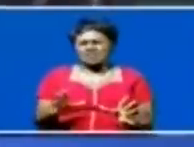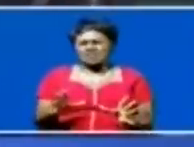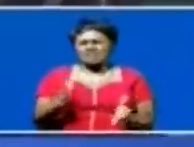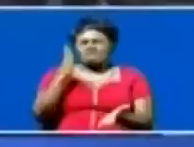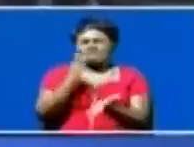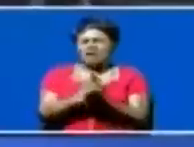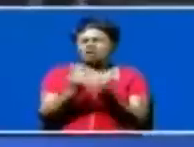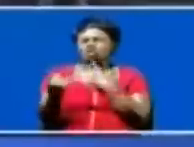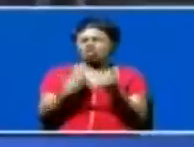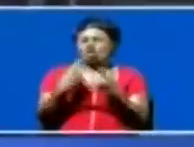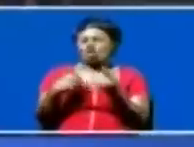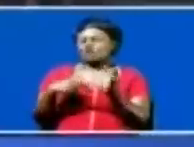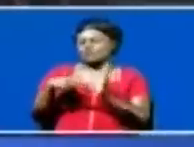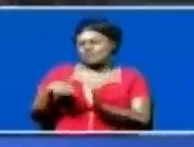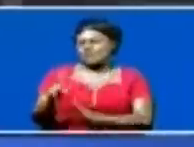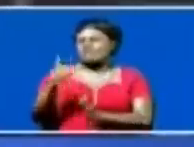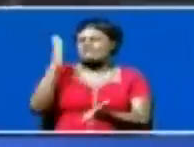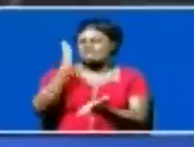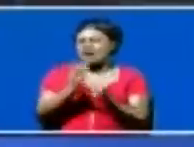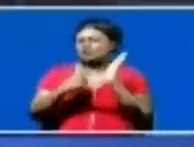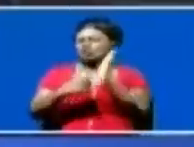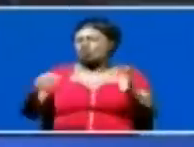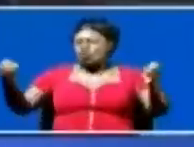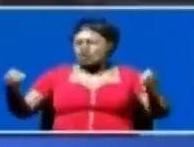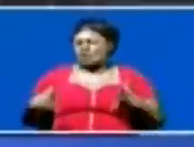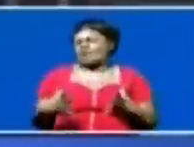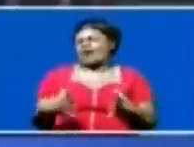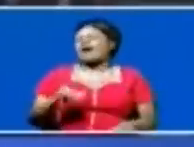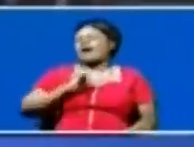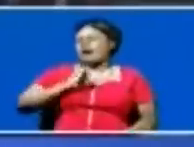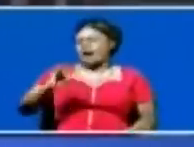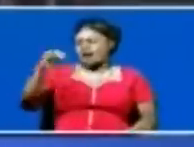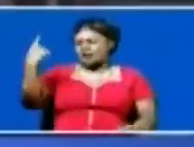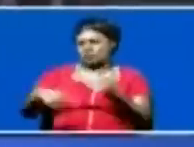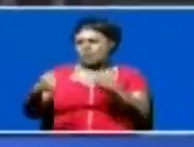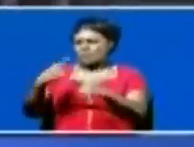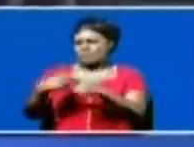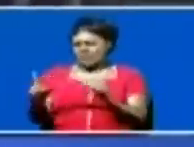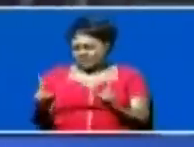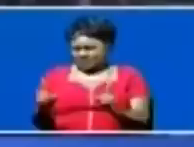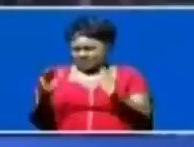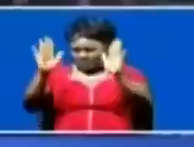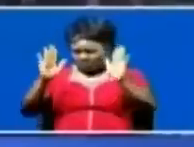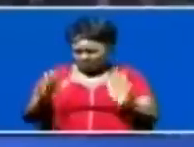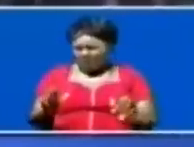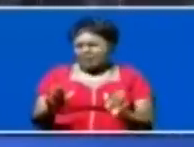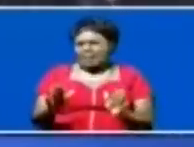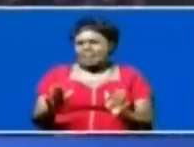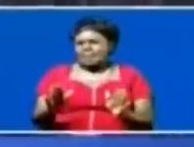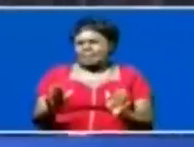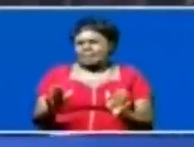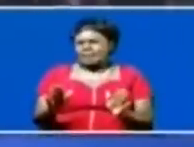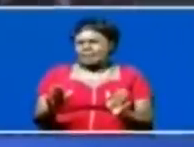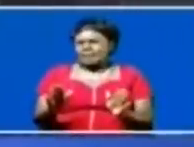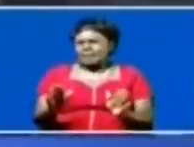for themselves. You know, the facts were speaking so loud that the eyes had it. But over and above that, they were so